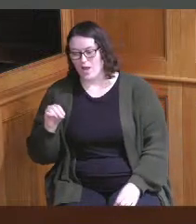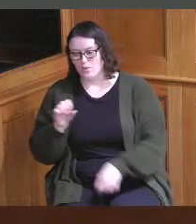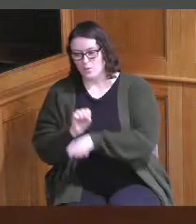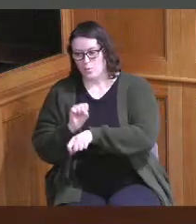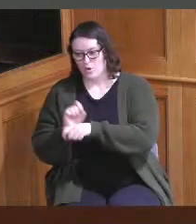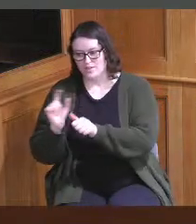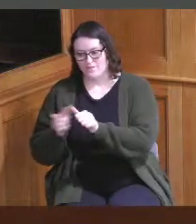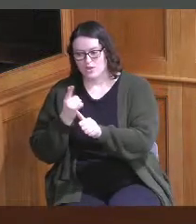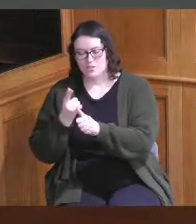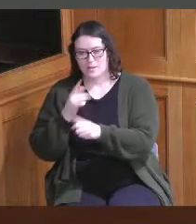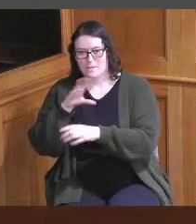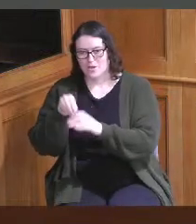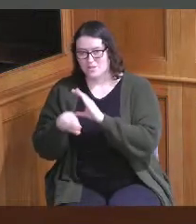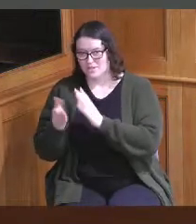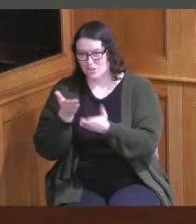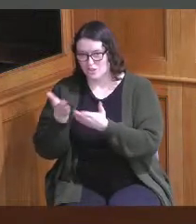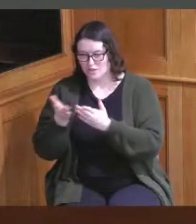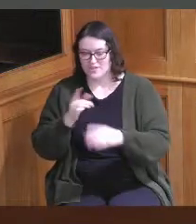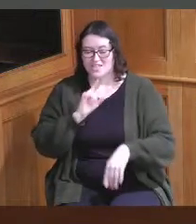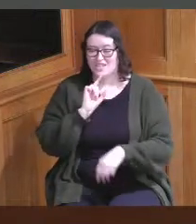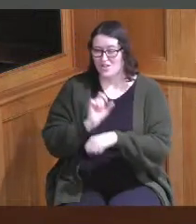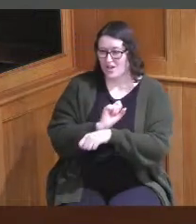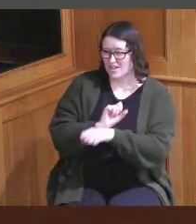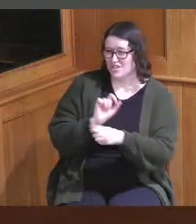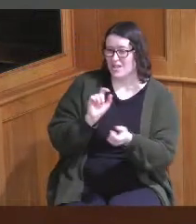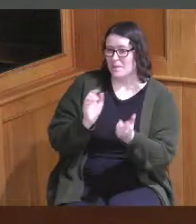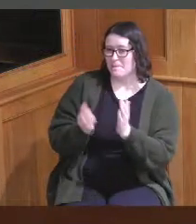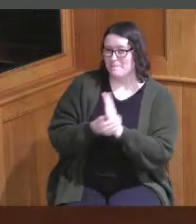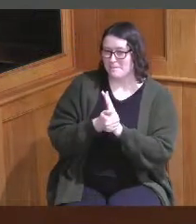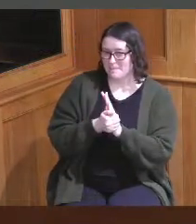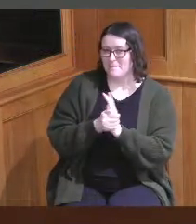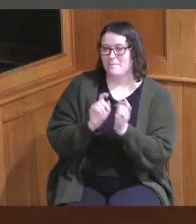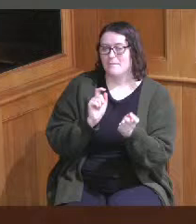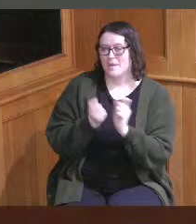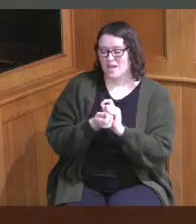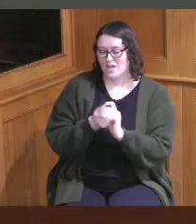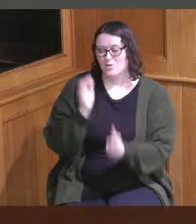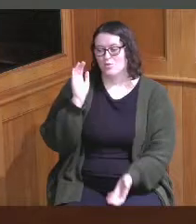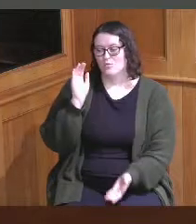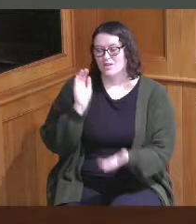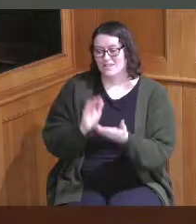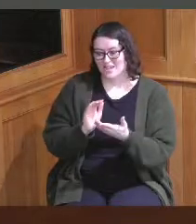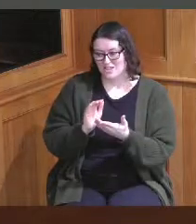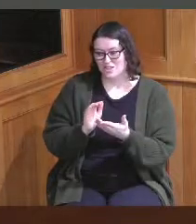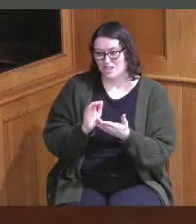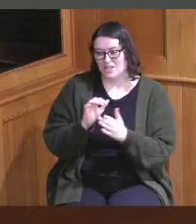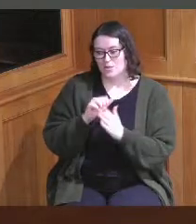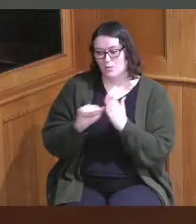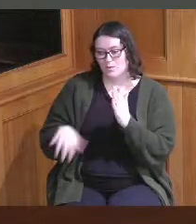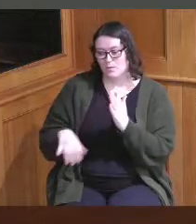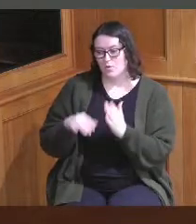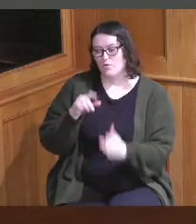participation services. This is actually an amendment and a reduction in contract value of